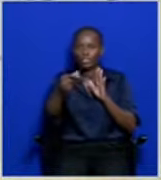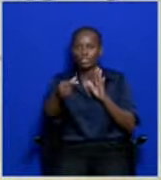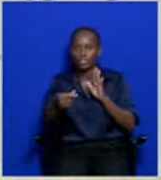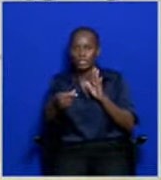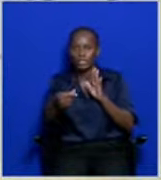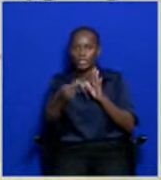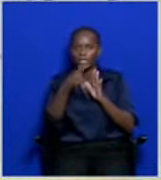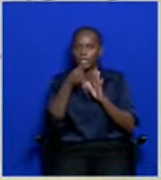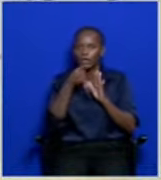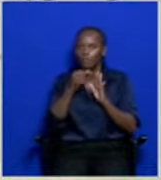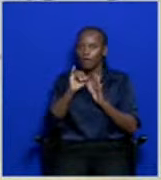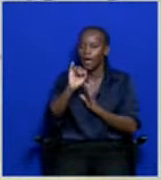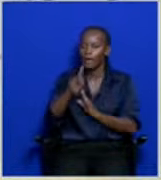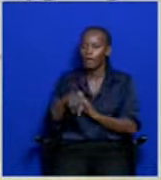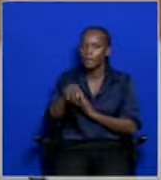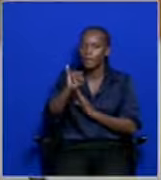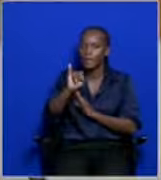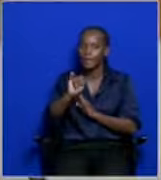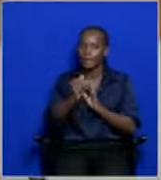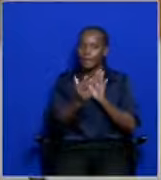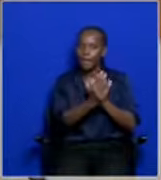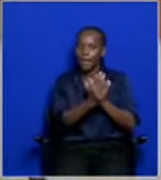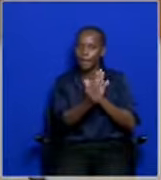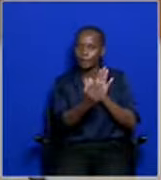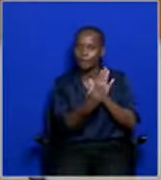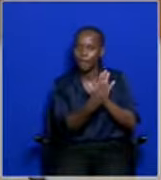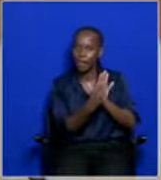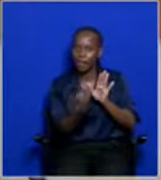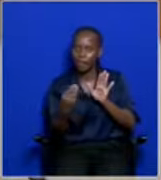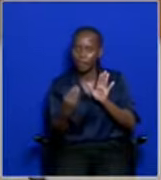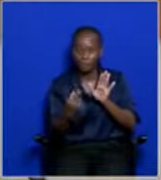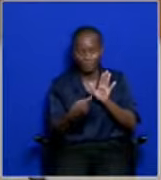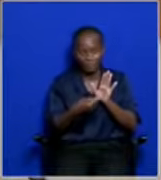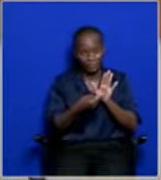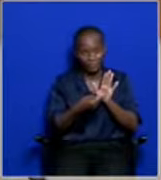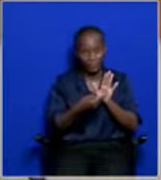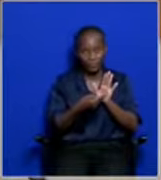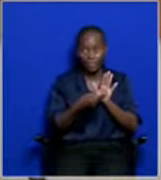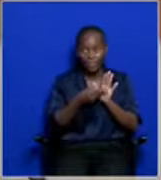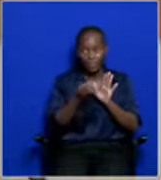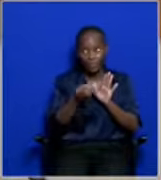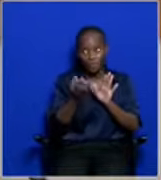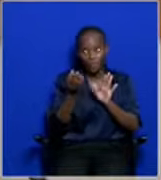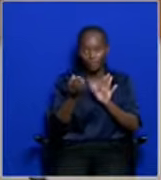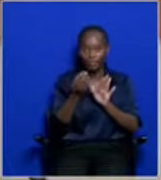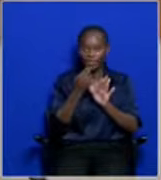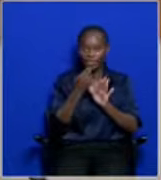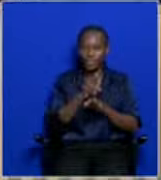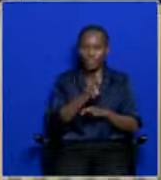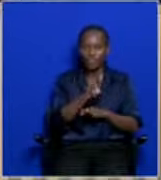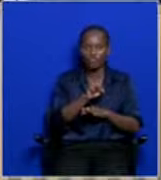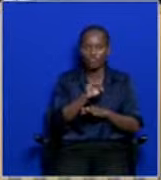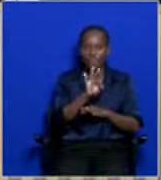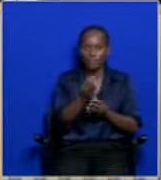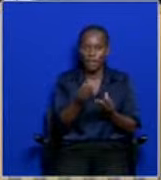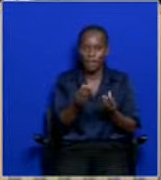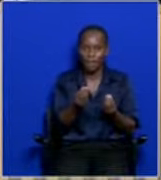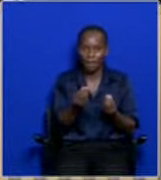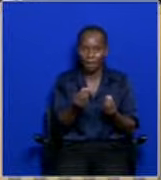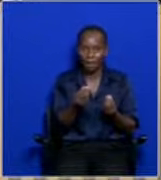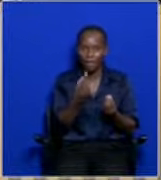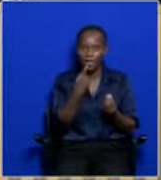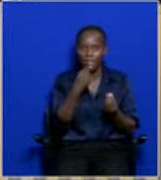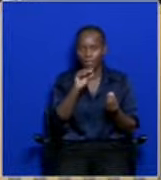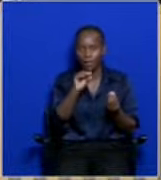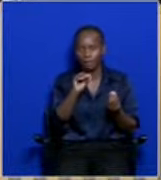Yes, And you give the reference number, the Boxburg number, and you say it's a corruption case